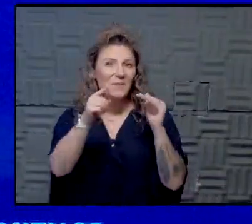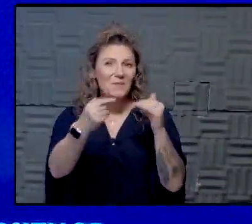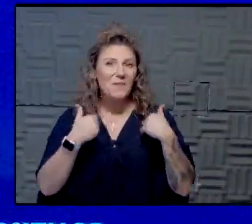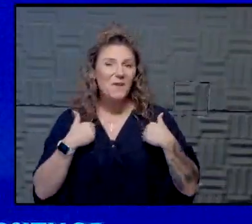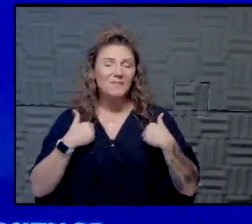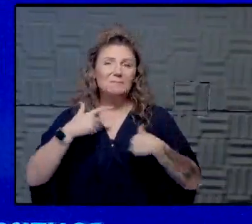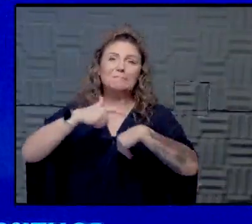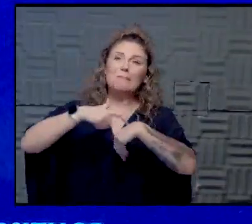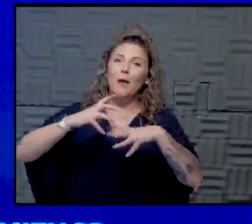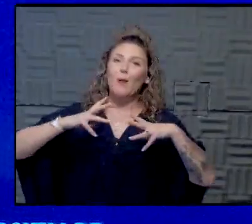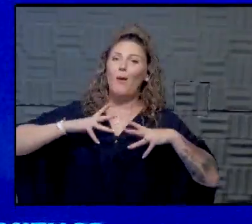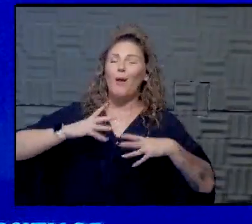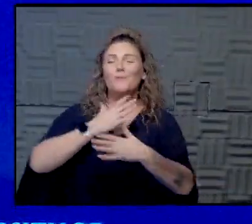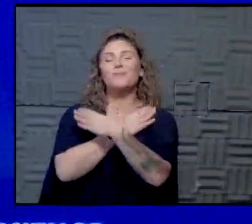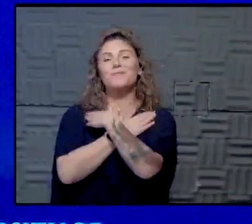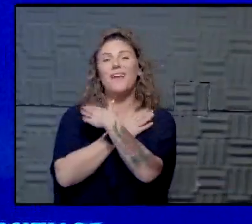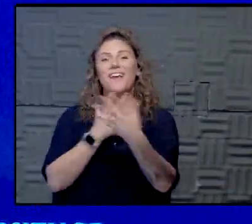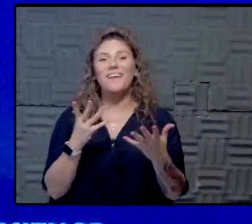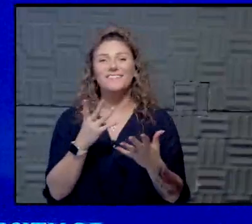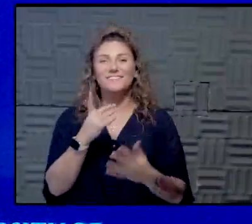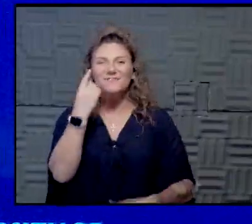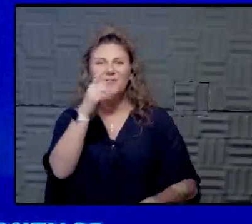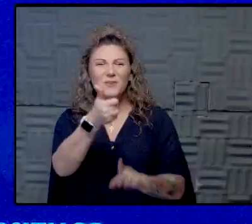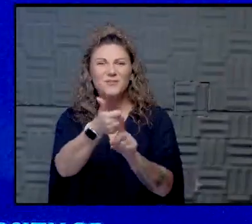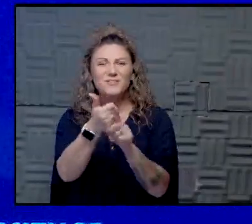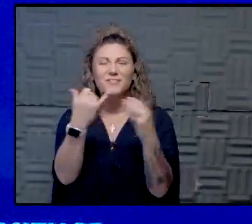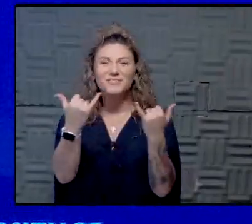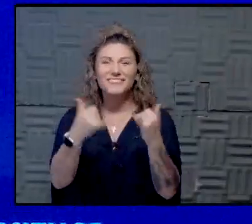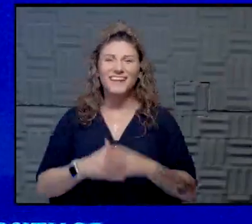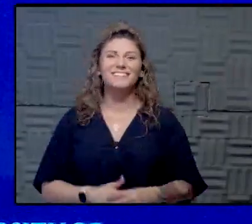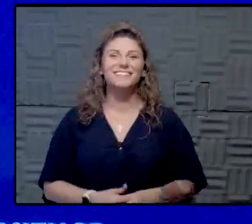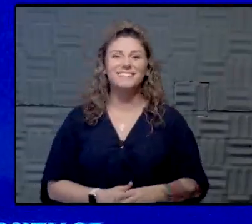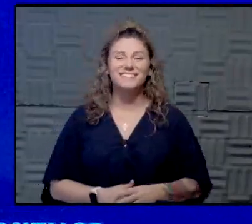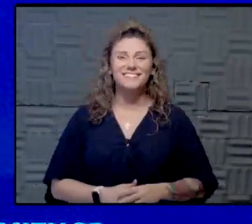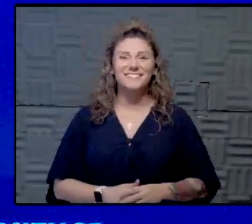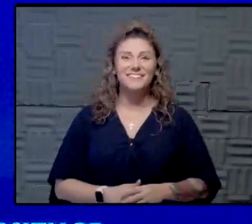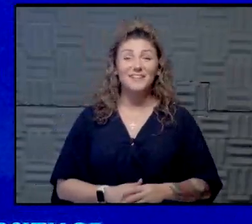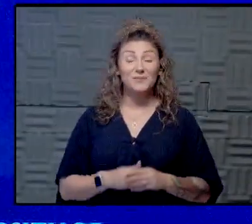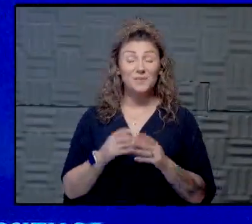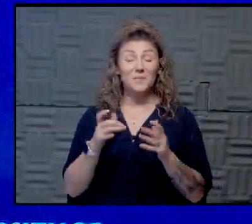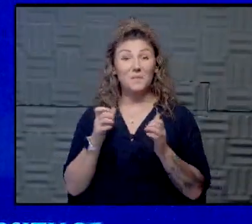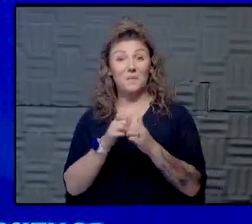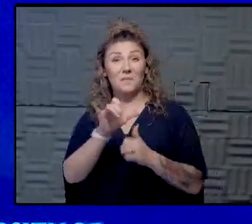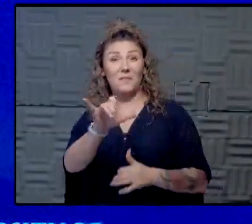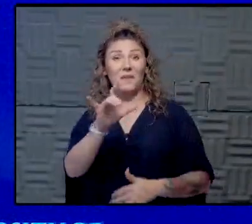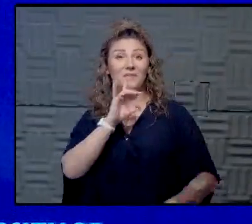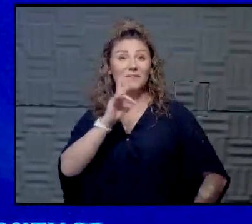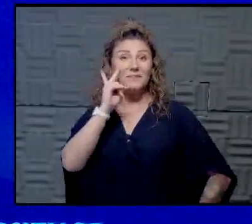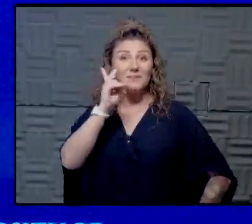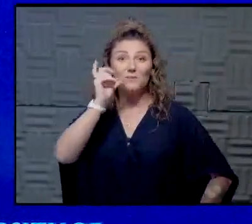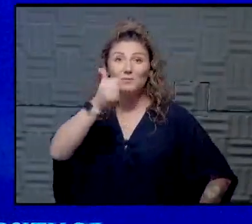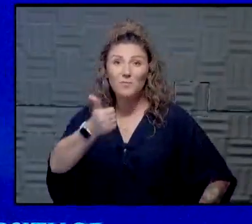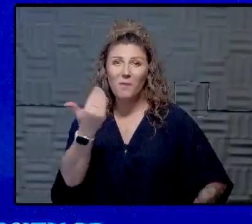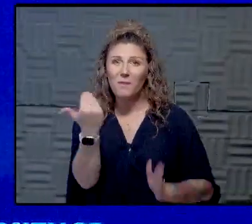of time off and rest and time to yourself today. So with that, we will see you